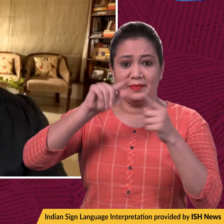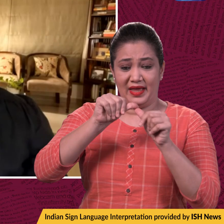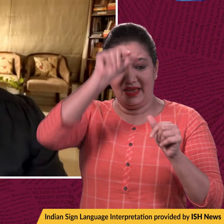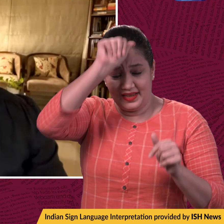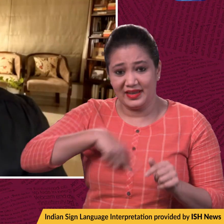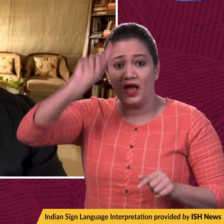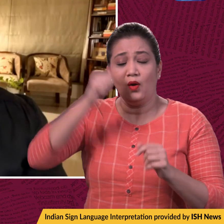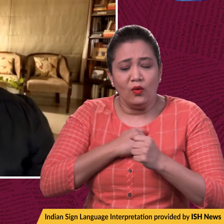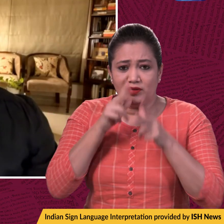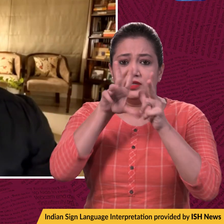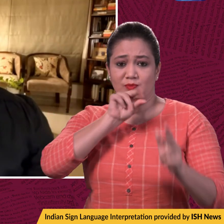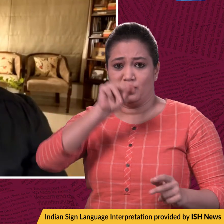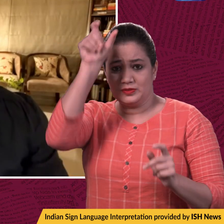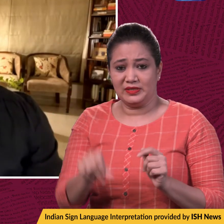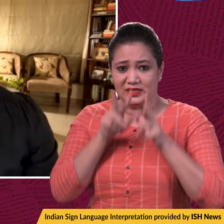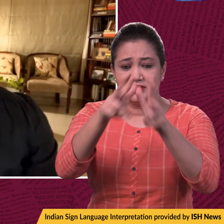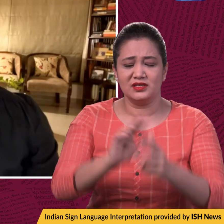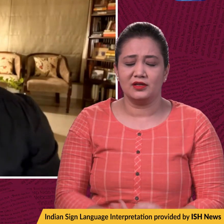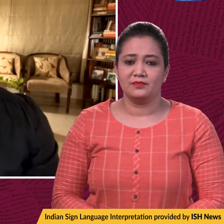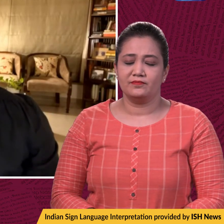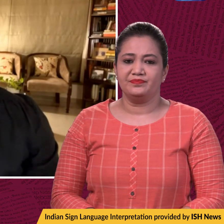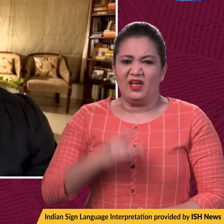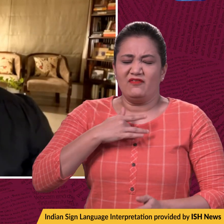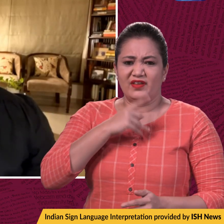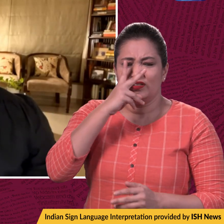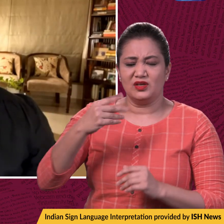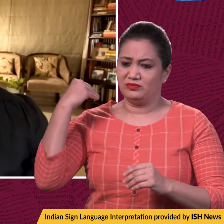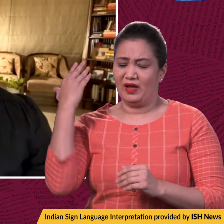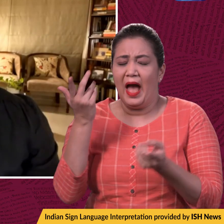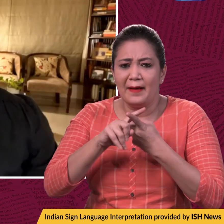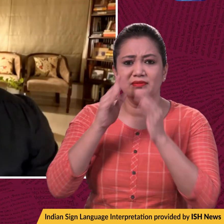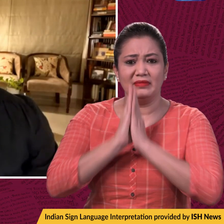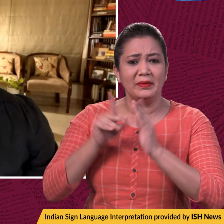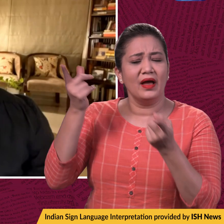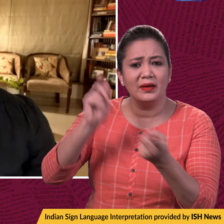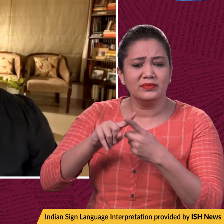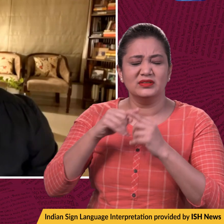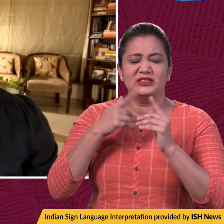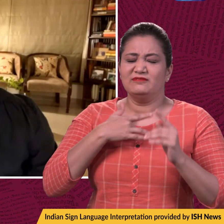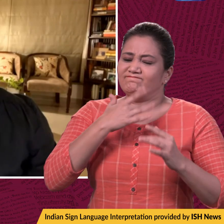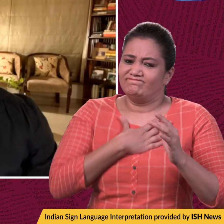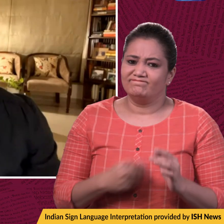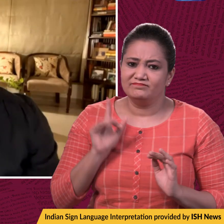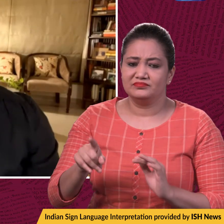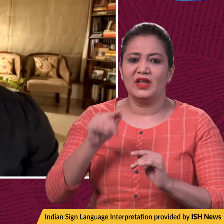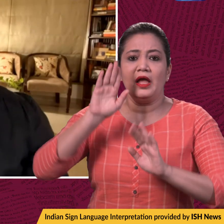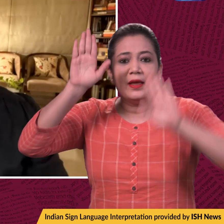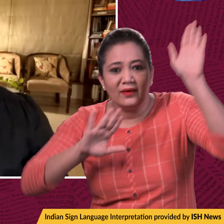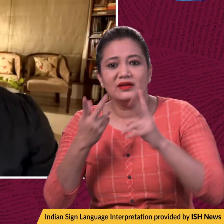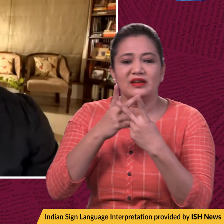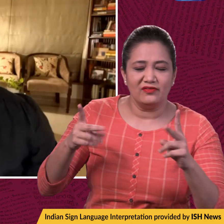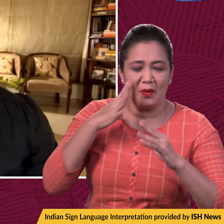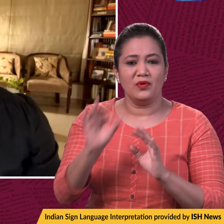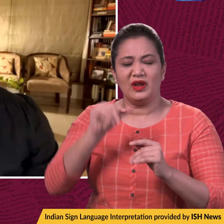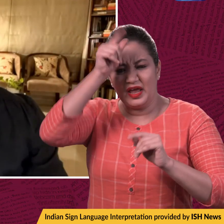Affairs for India spokesperson said, and I quote, "We are disturbed by the recent verdicts. As a neighboring democracy,